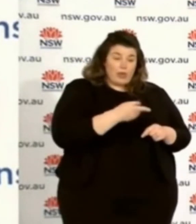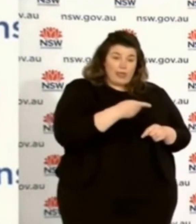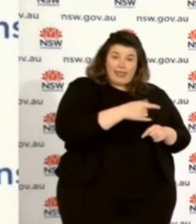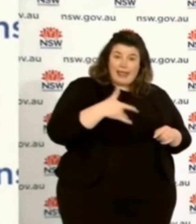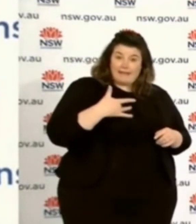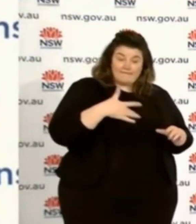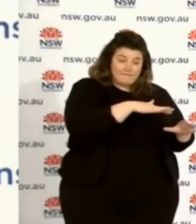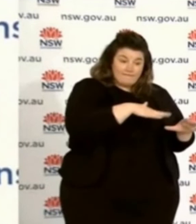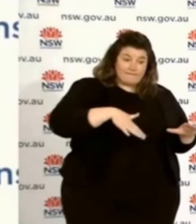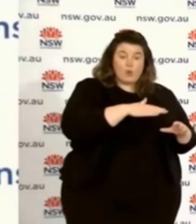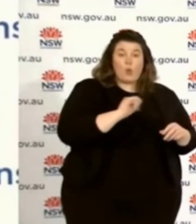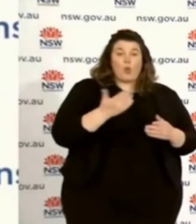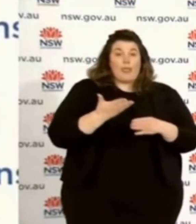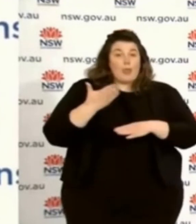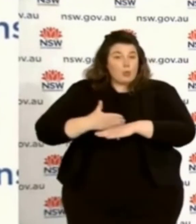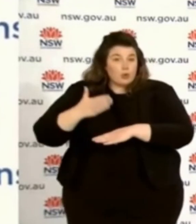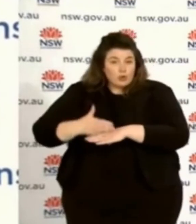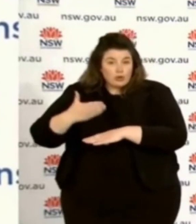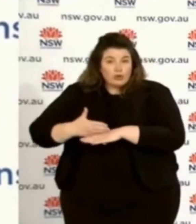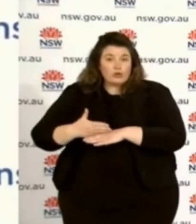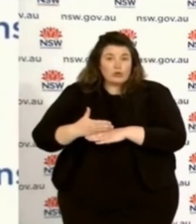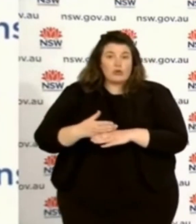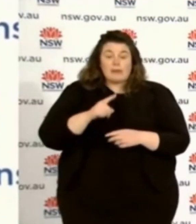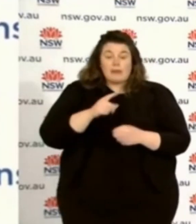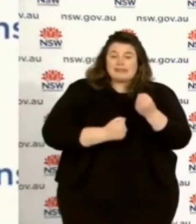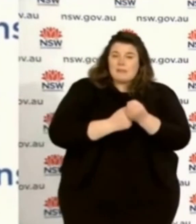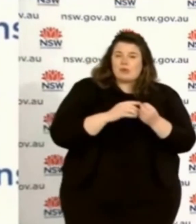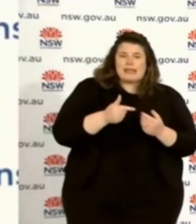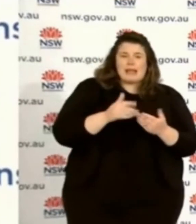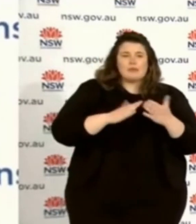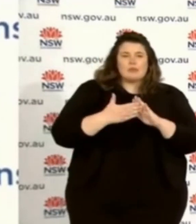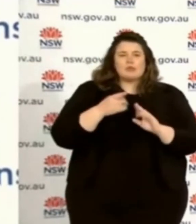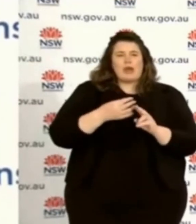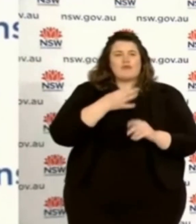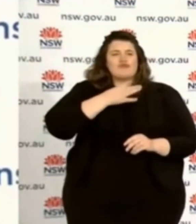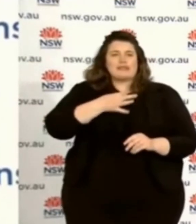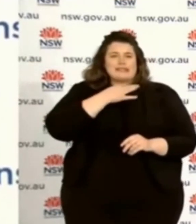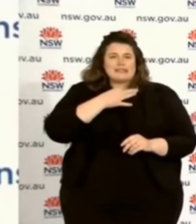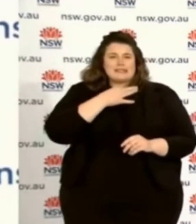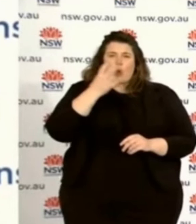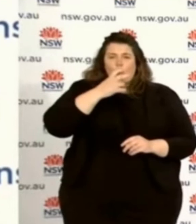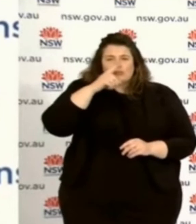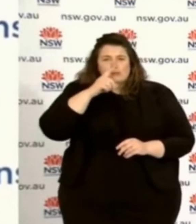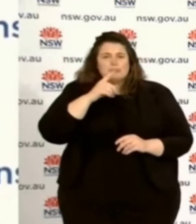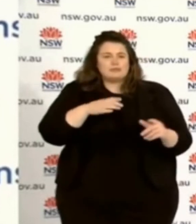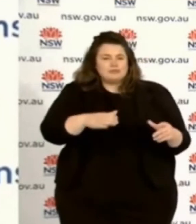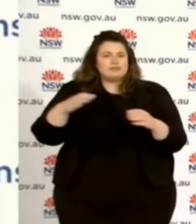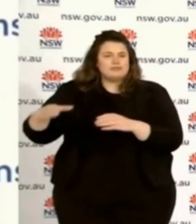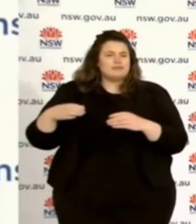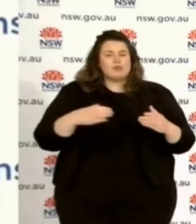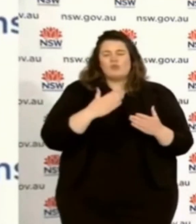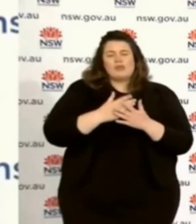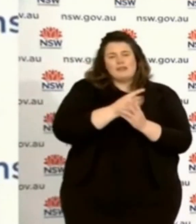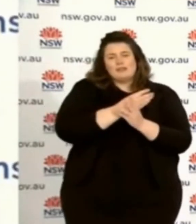based, but they may be targeted. We may be supporting vulnerable communities, increasing access to vaccination. So a suite